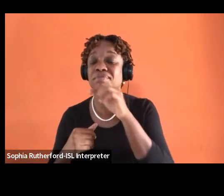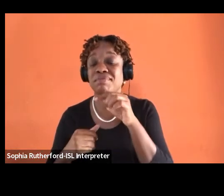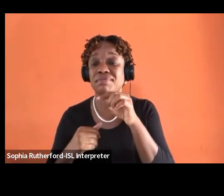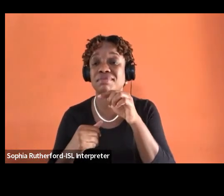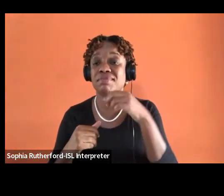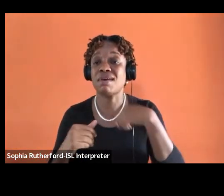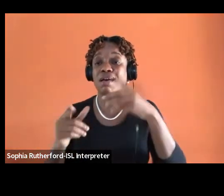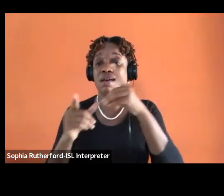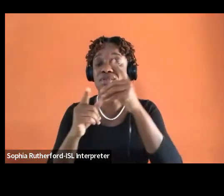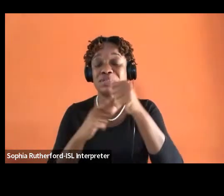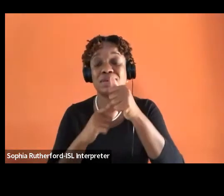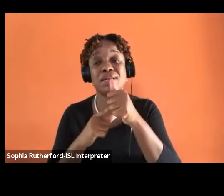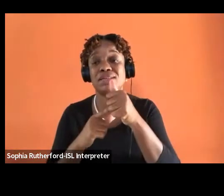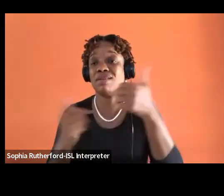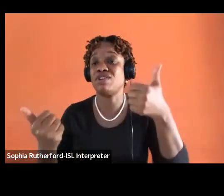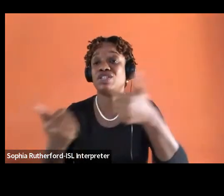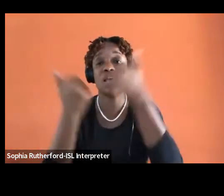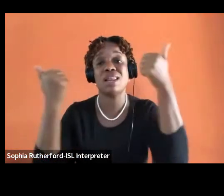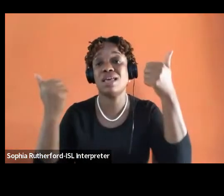as food,